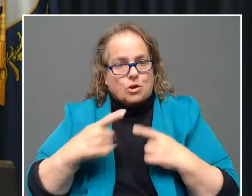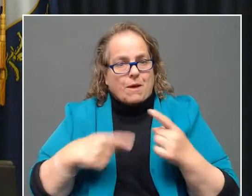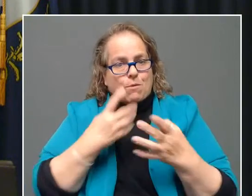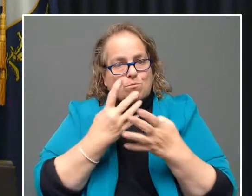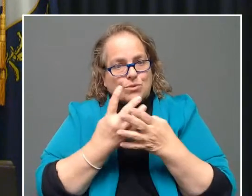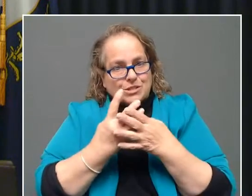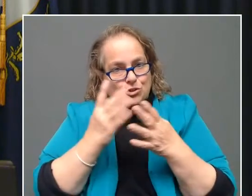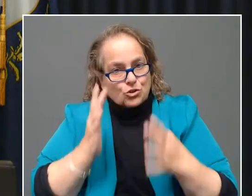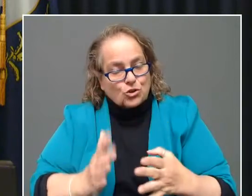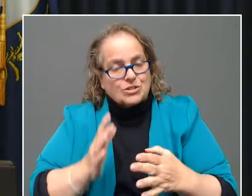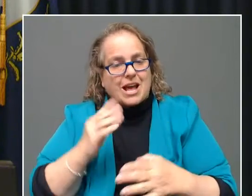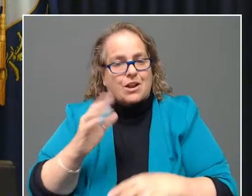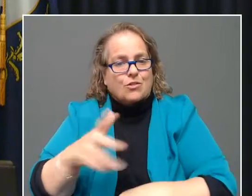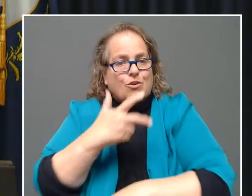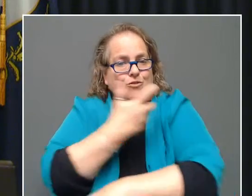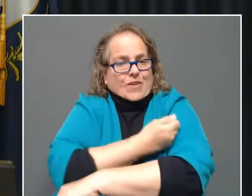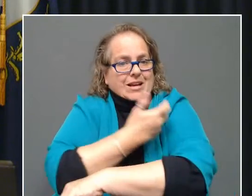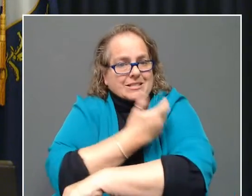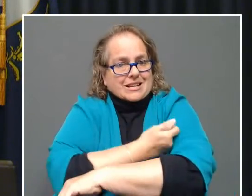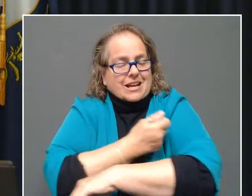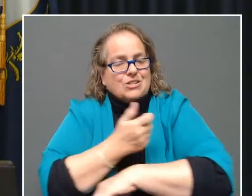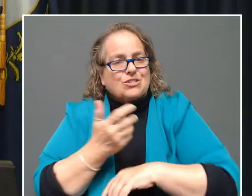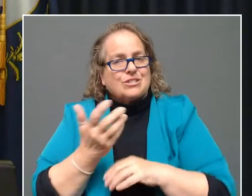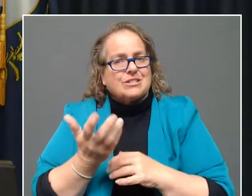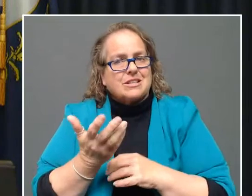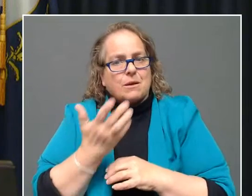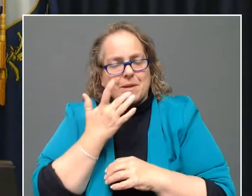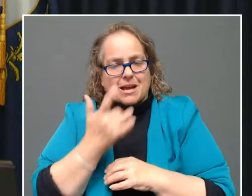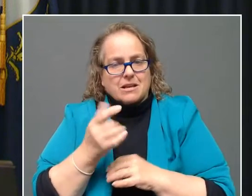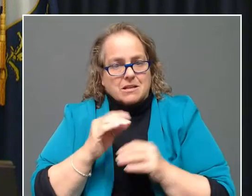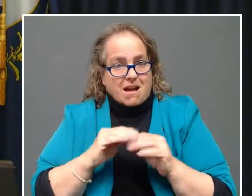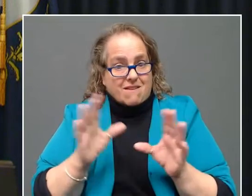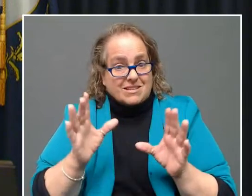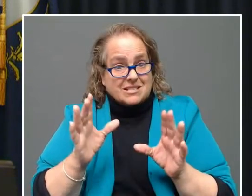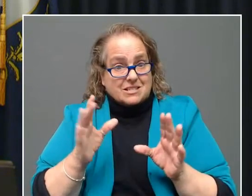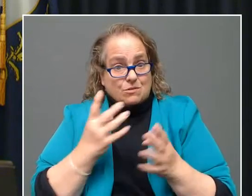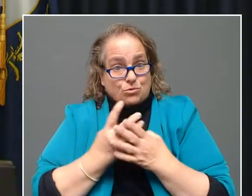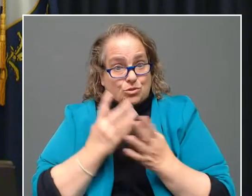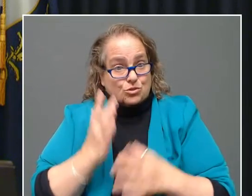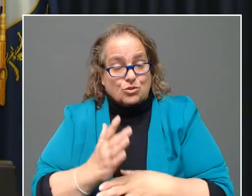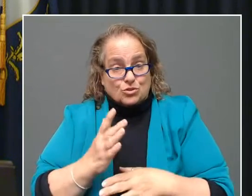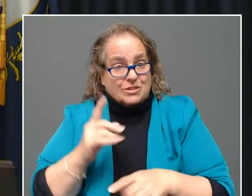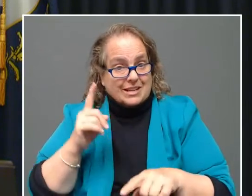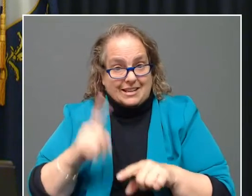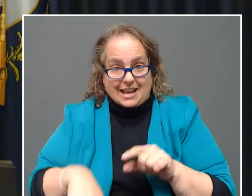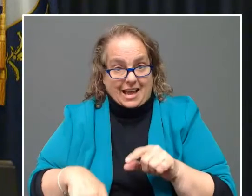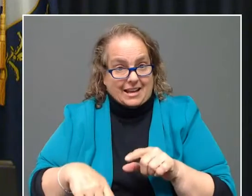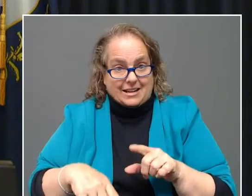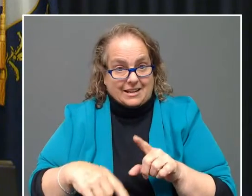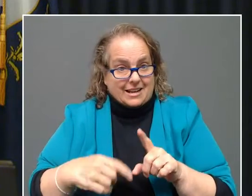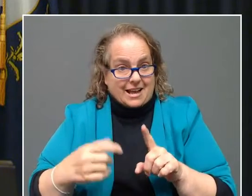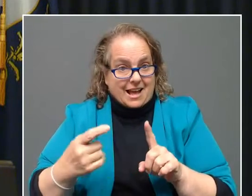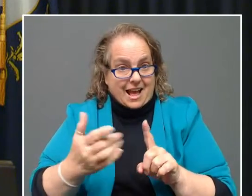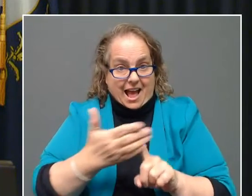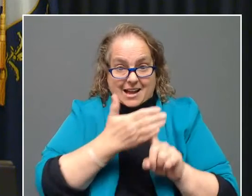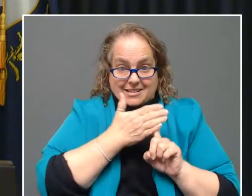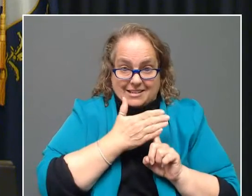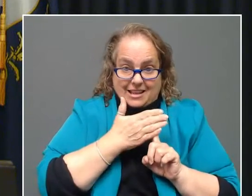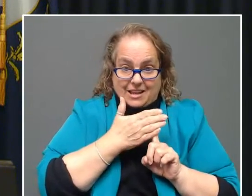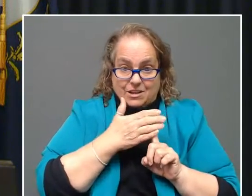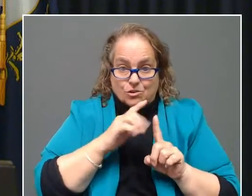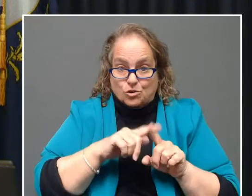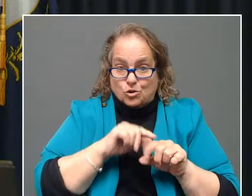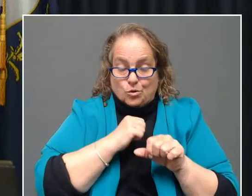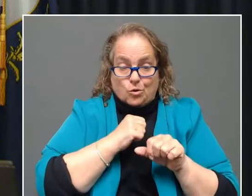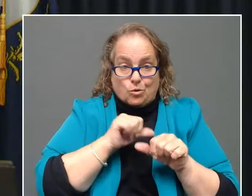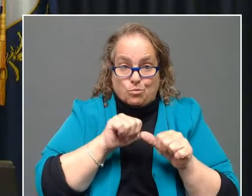their vaccinations, because obviously the prisoners can't isolate or do anything like that to protect themselves, since they